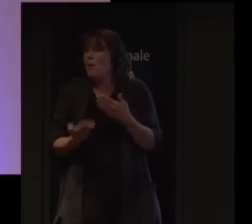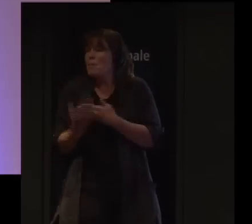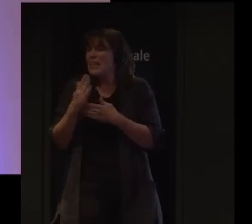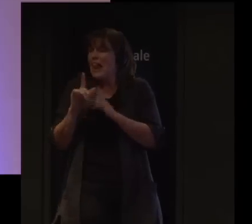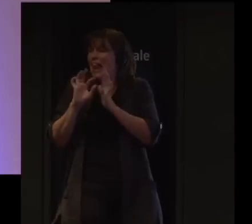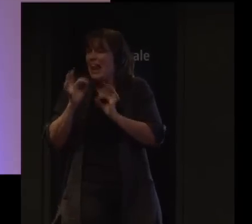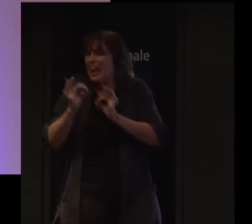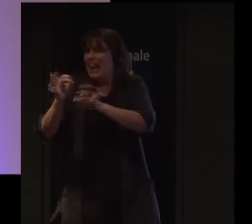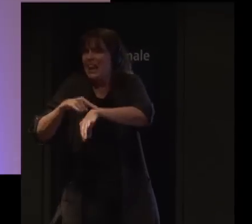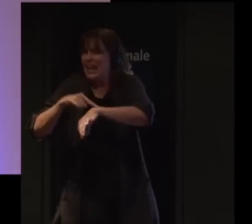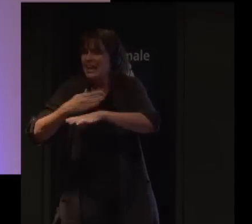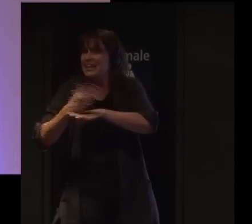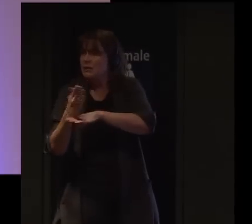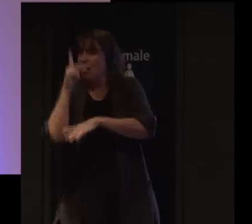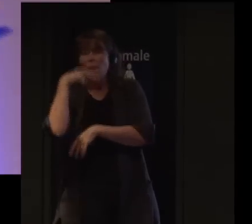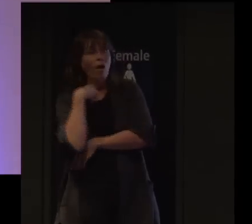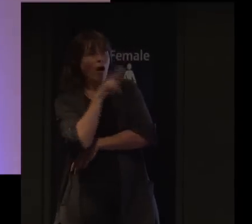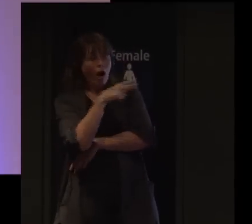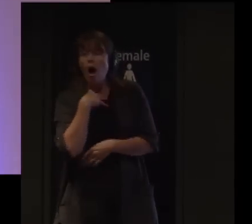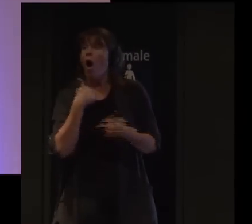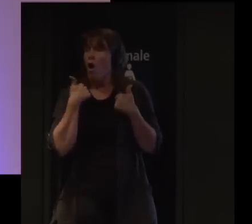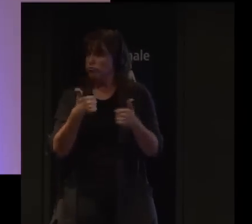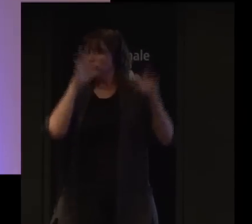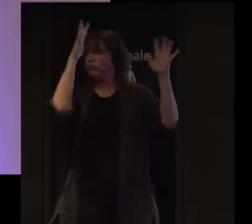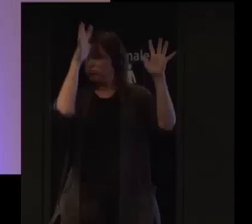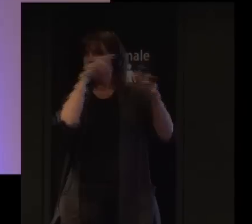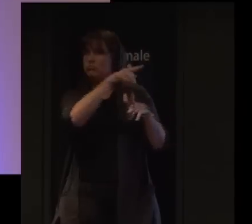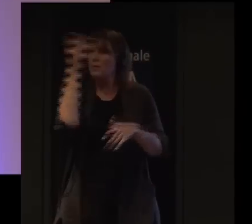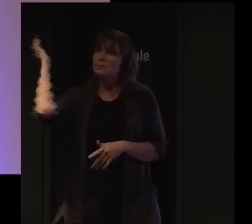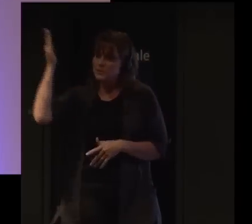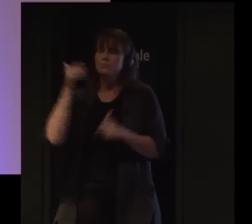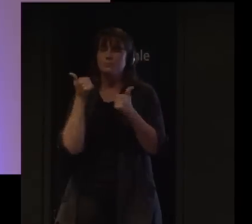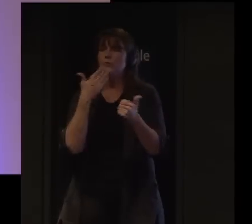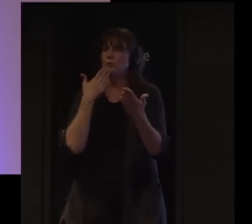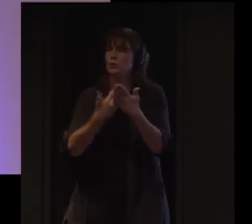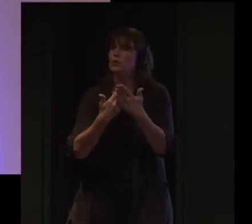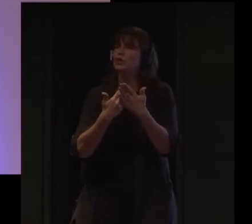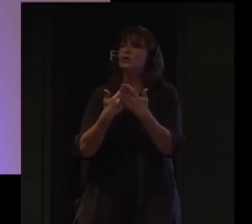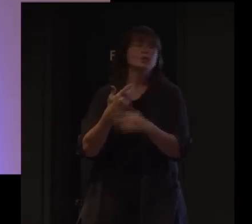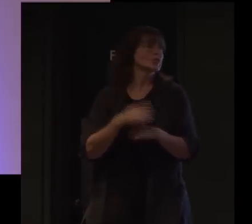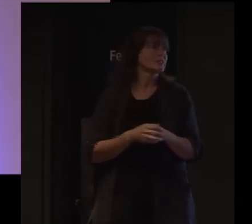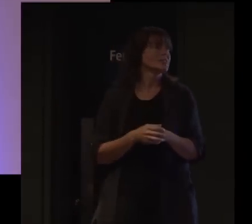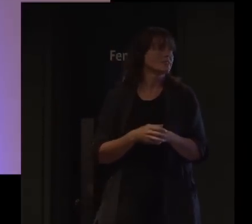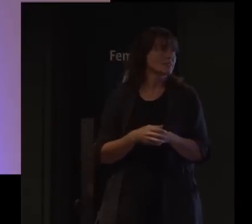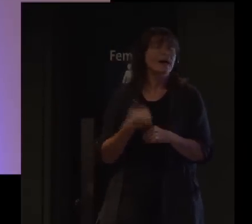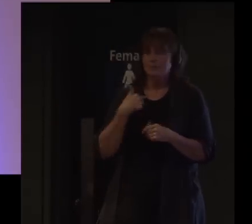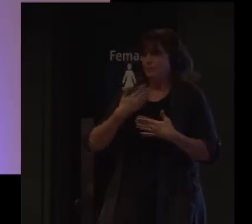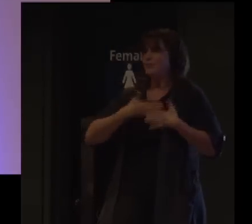morning, I was very impressed by the presentation made by our colleagues from Ukraine and Poland, and I'm really